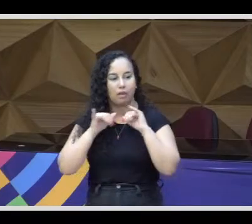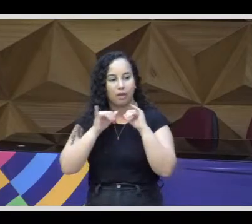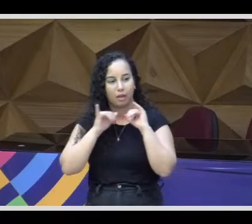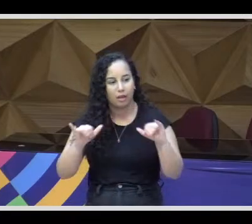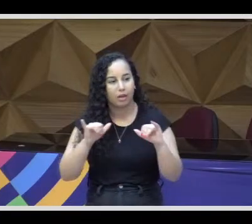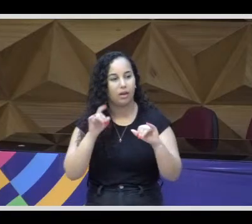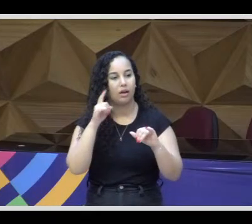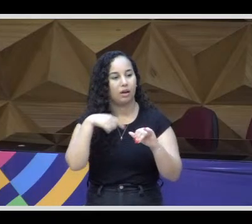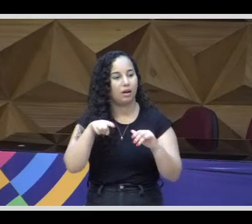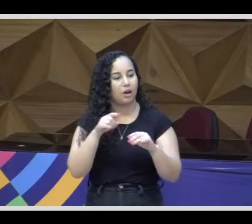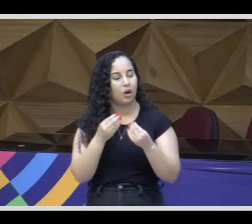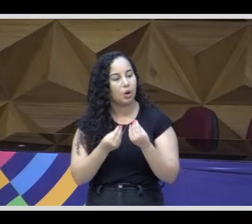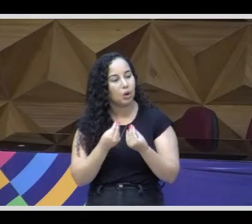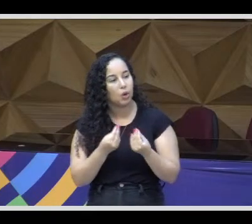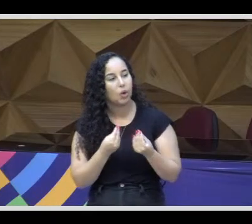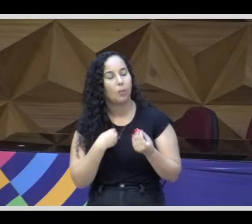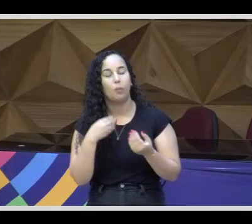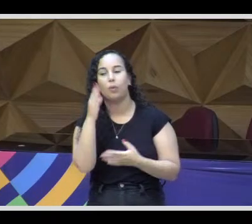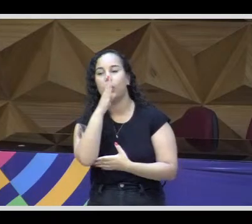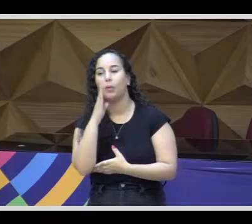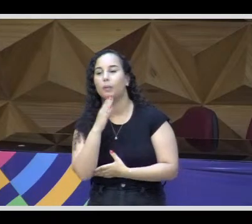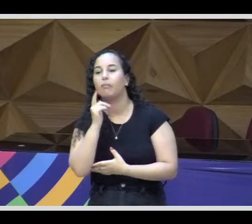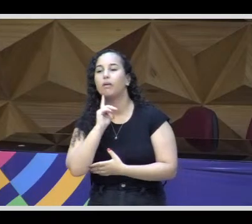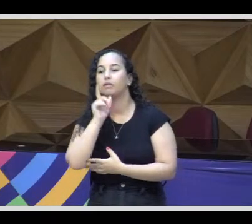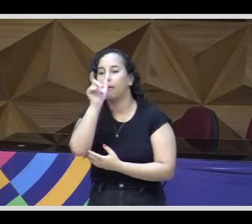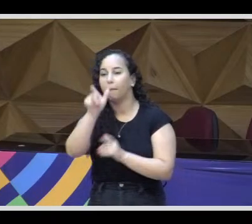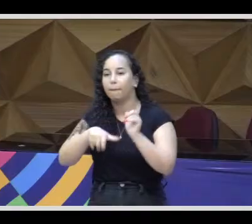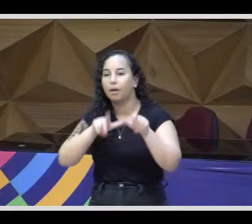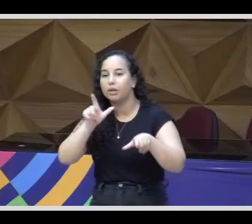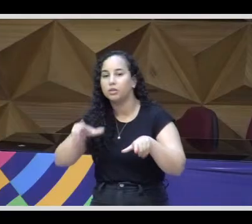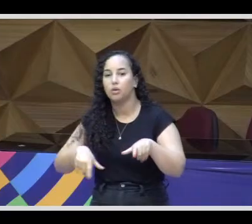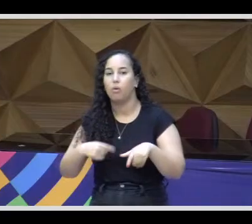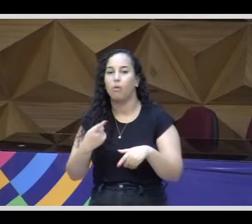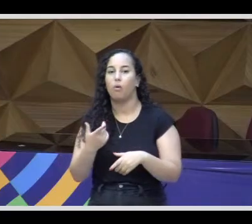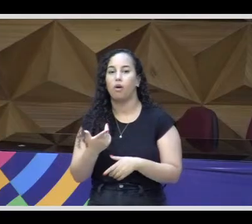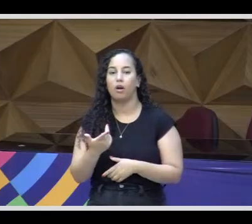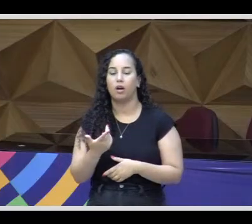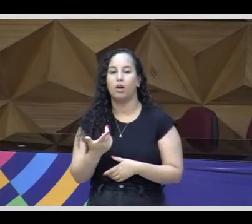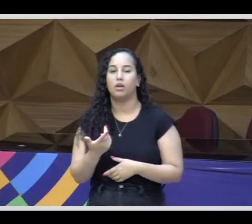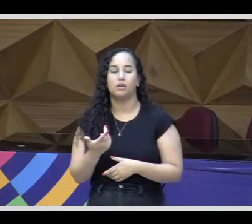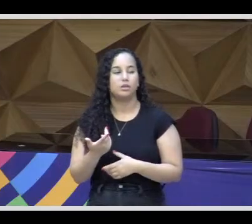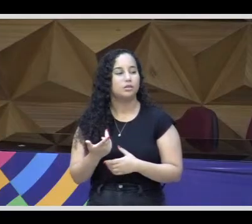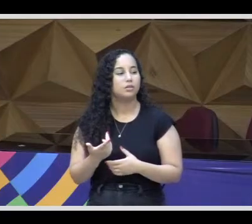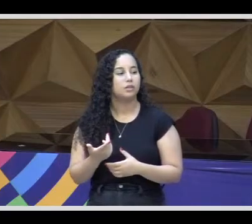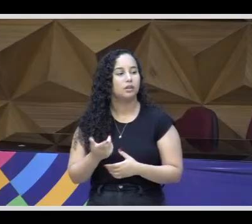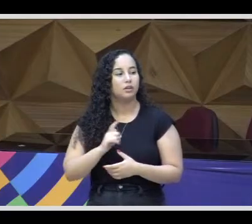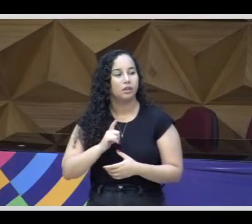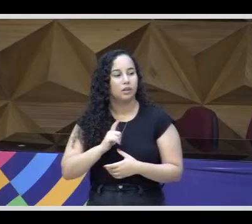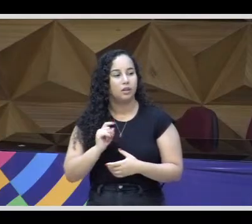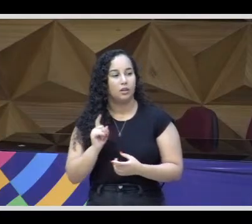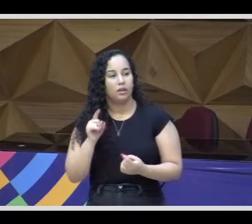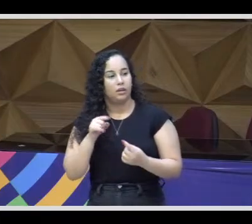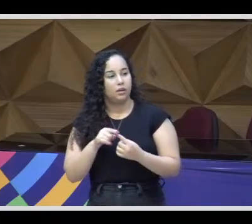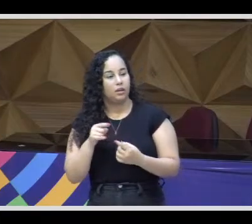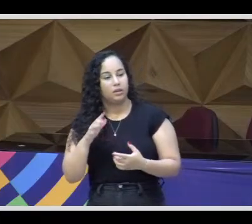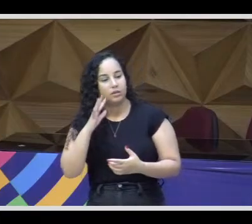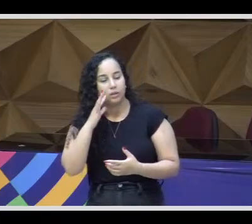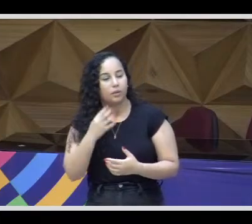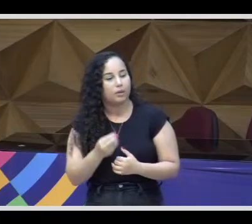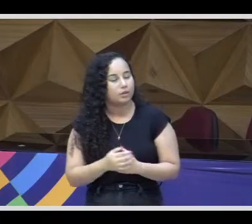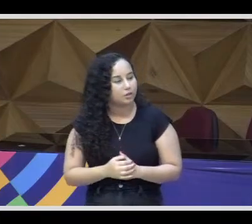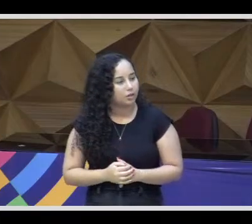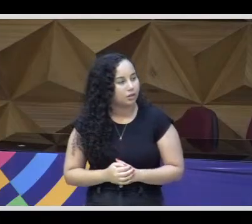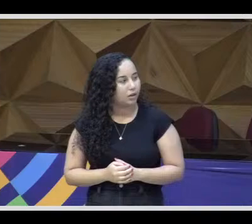that, how Brazilians were driven to so polarized situation. And